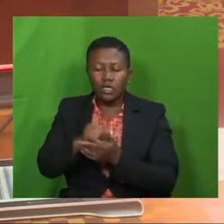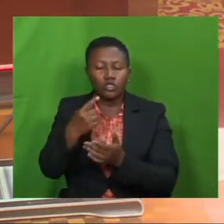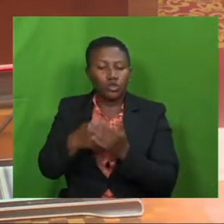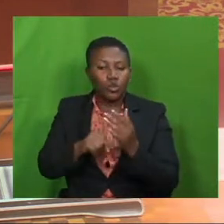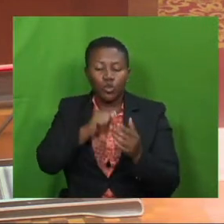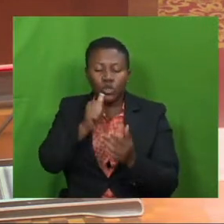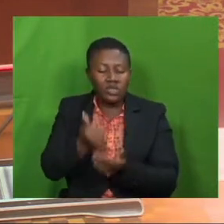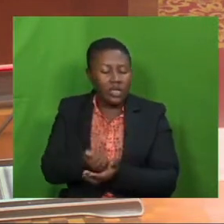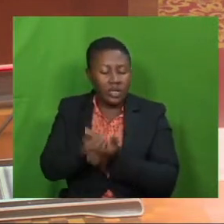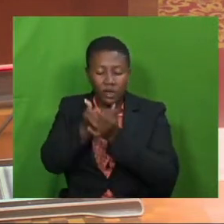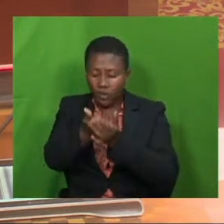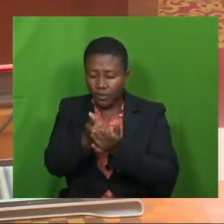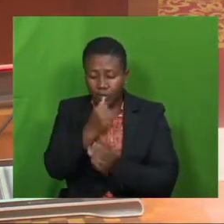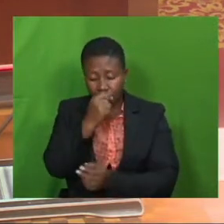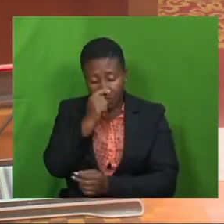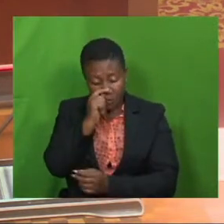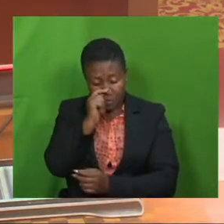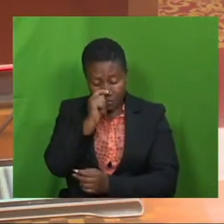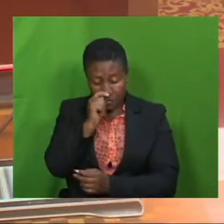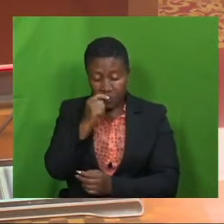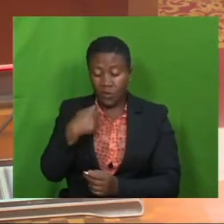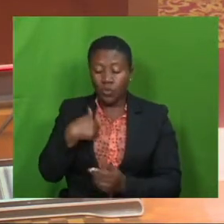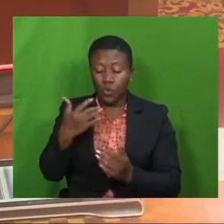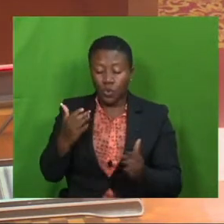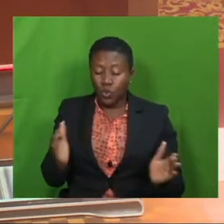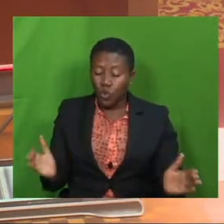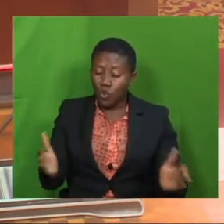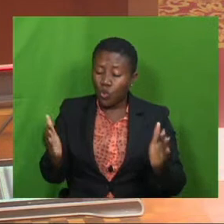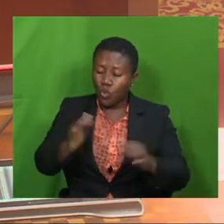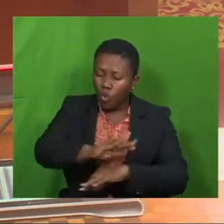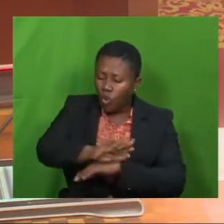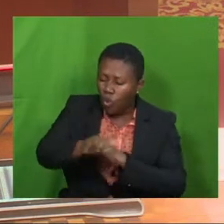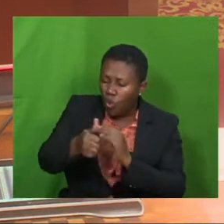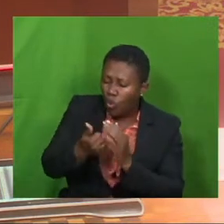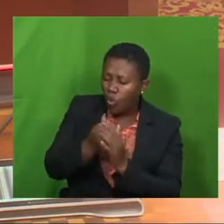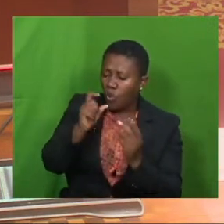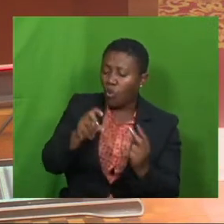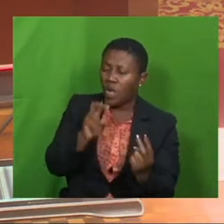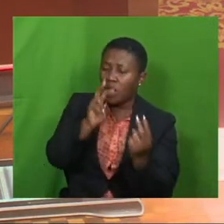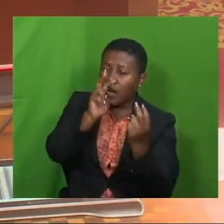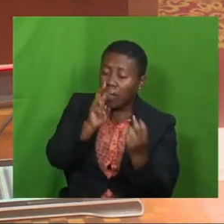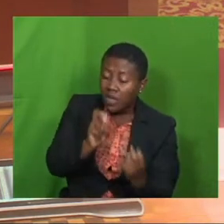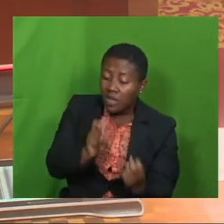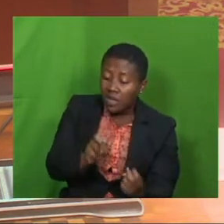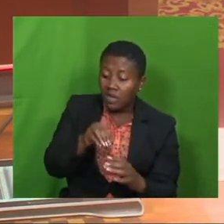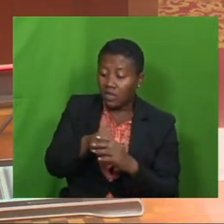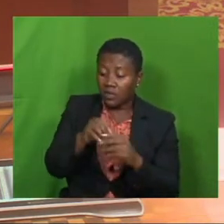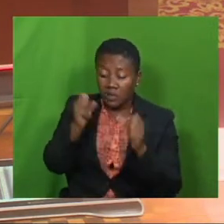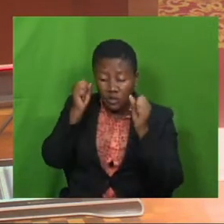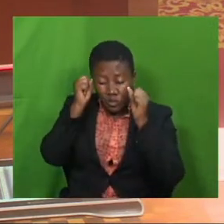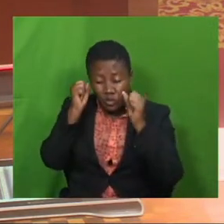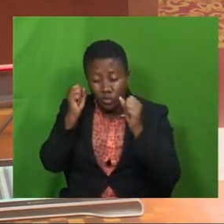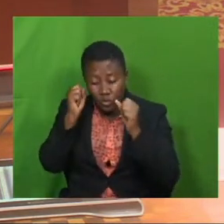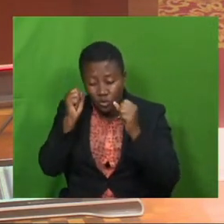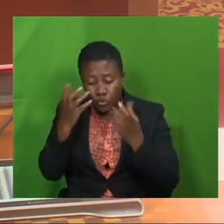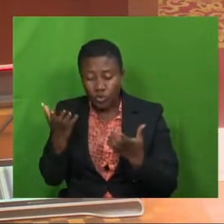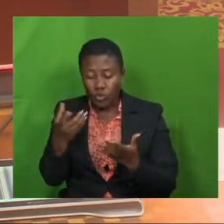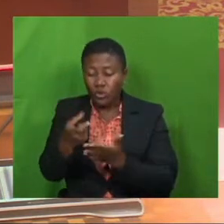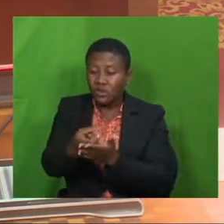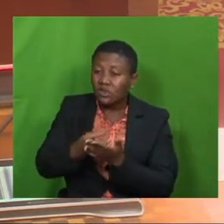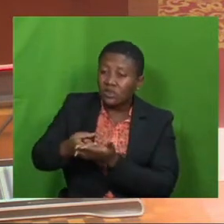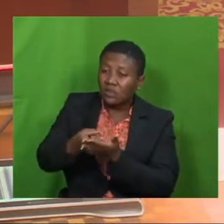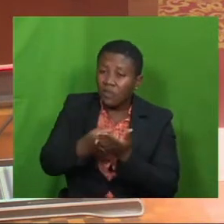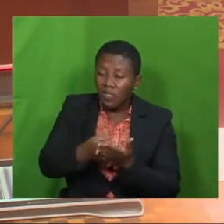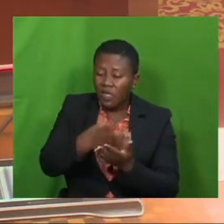building. Let me encourage all of us to engage in serious introspection and reconciliation